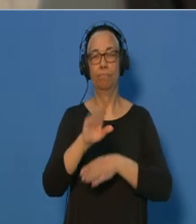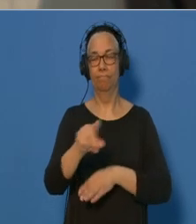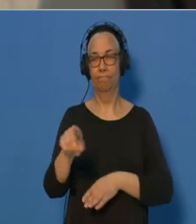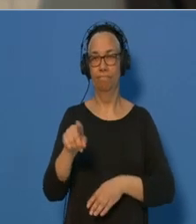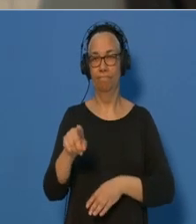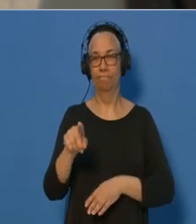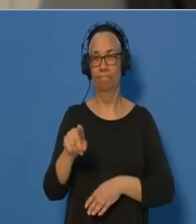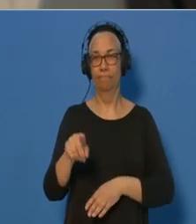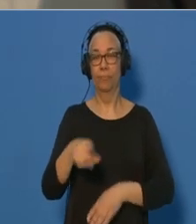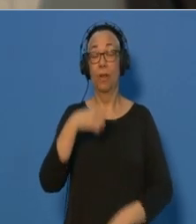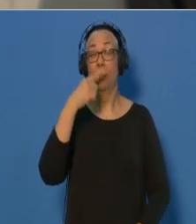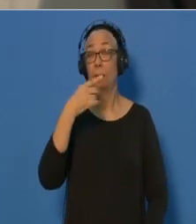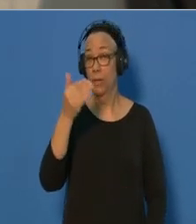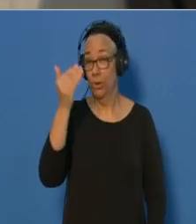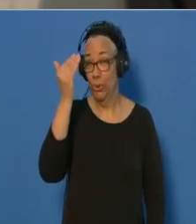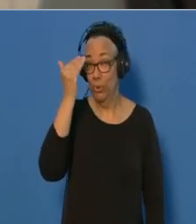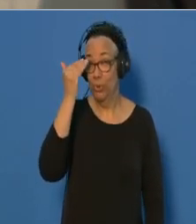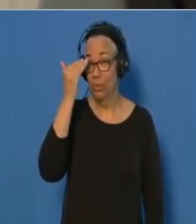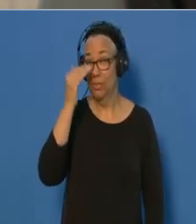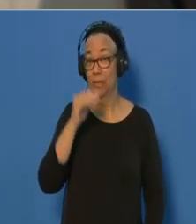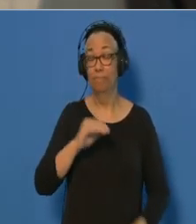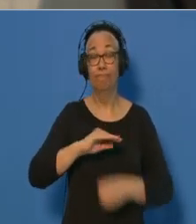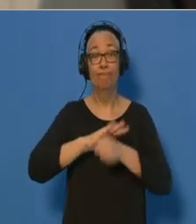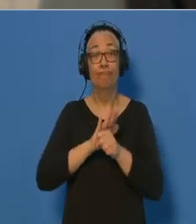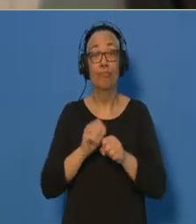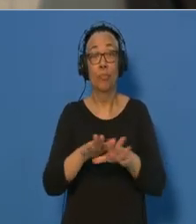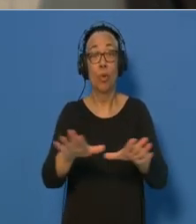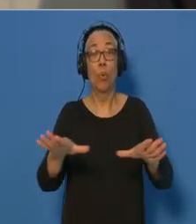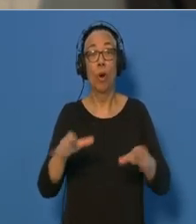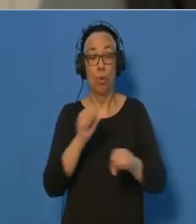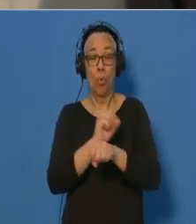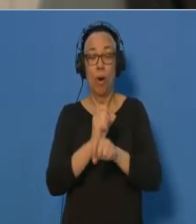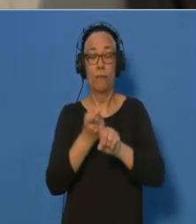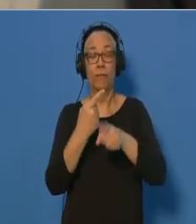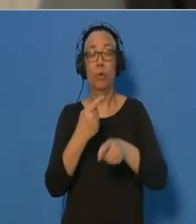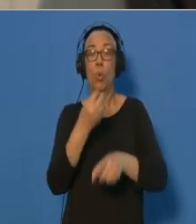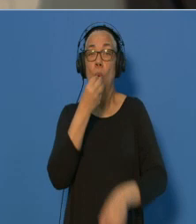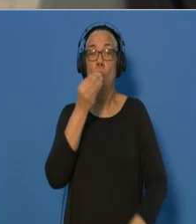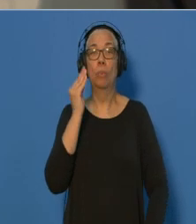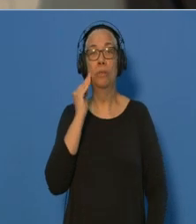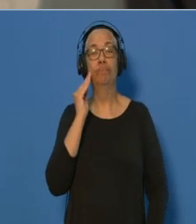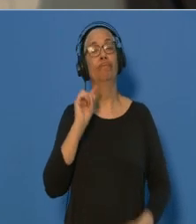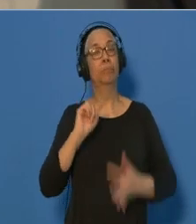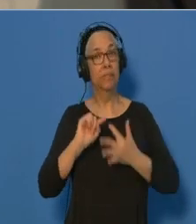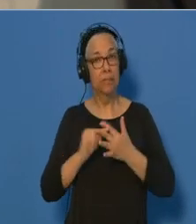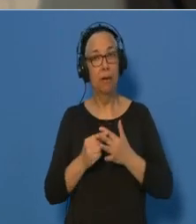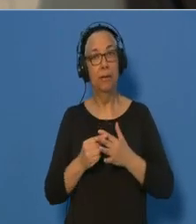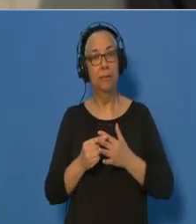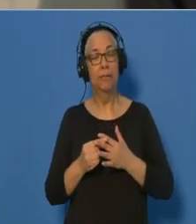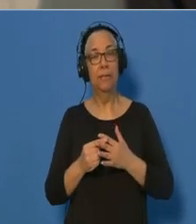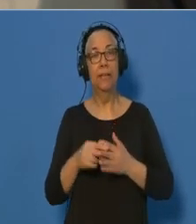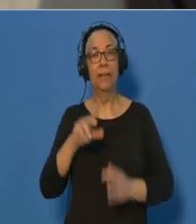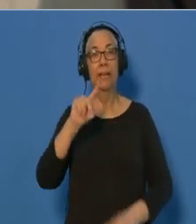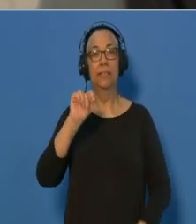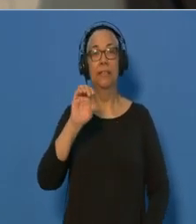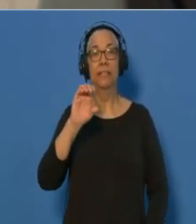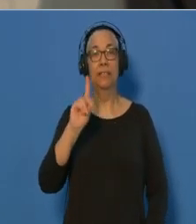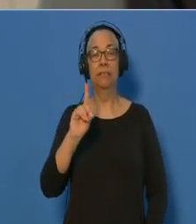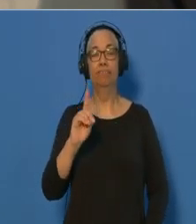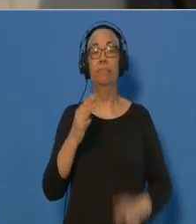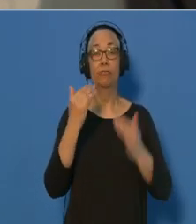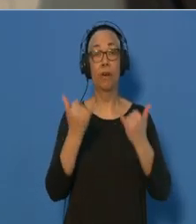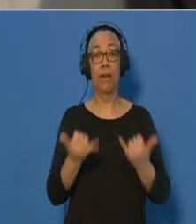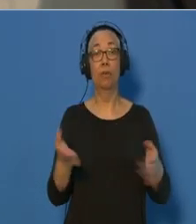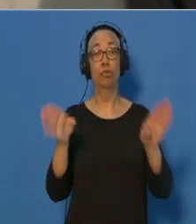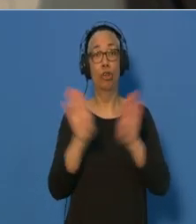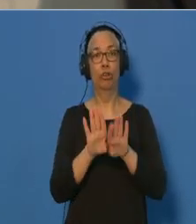The public is aware that COVID-19 work from home directive is in place, and TCD is currently closed